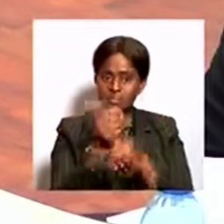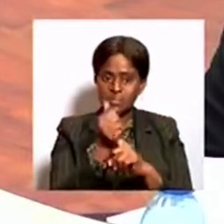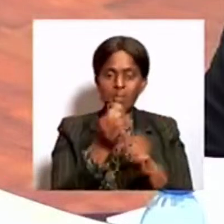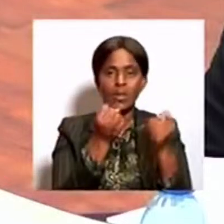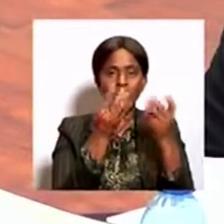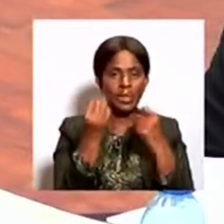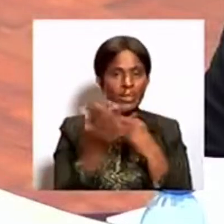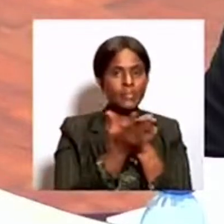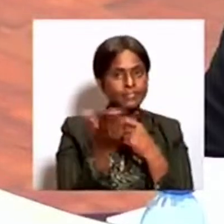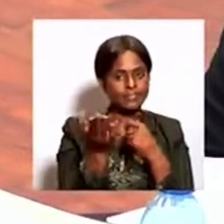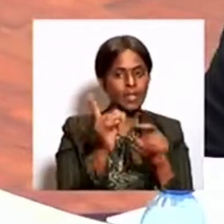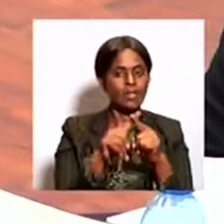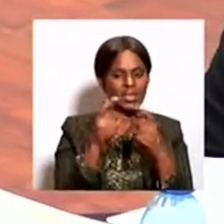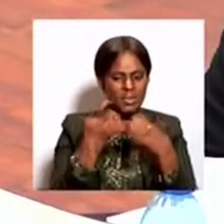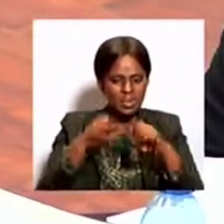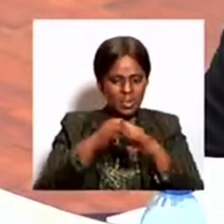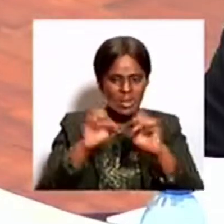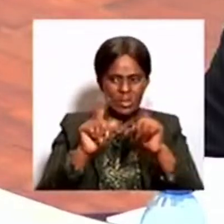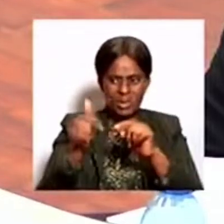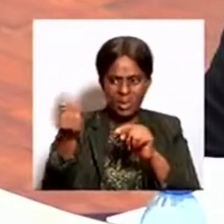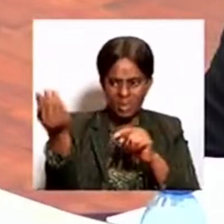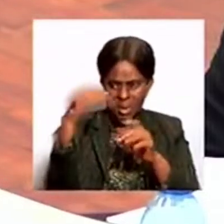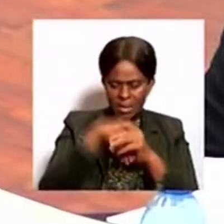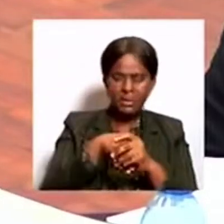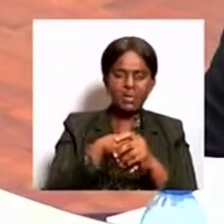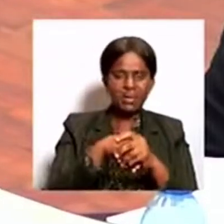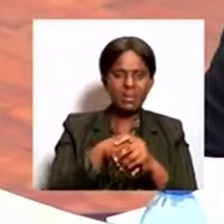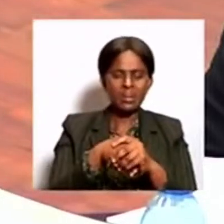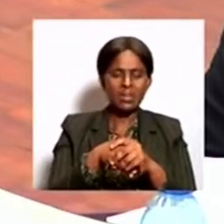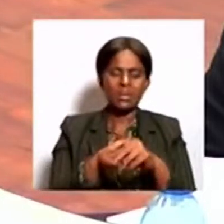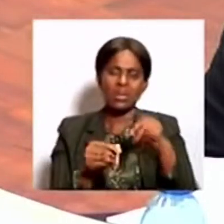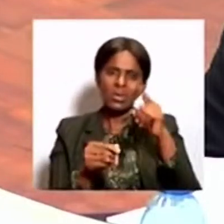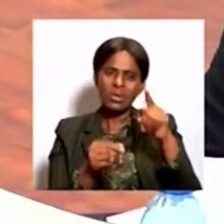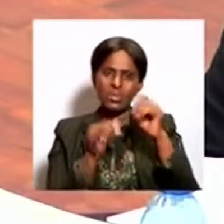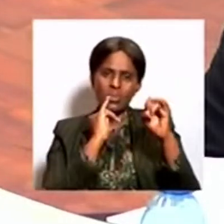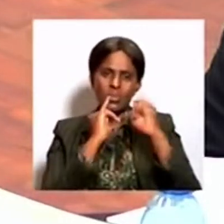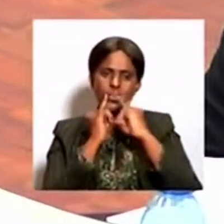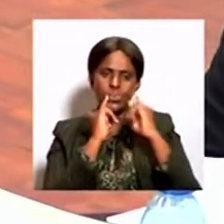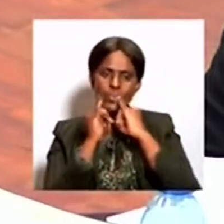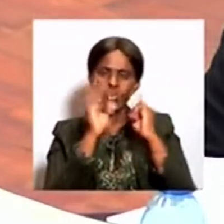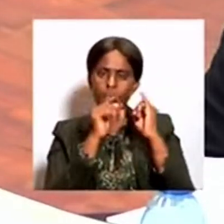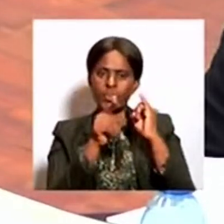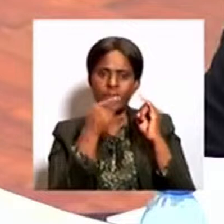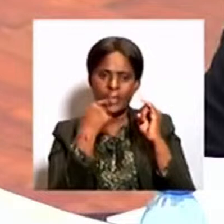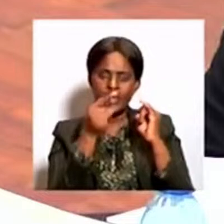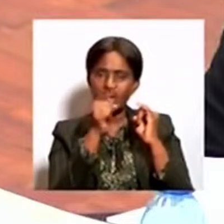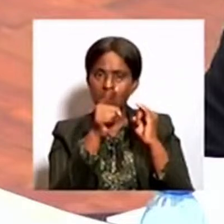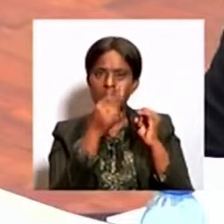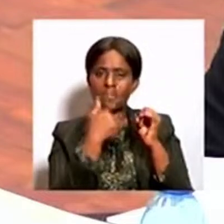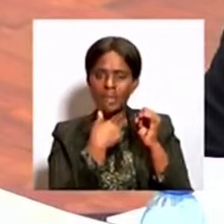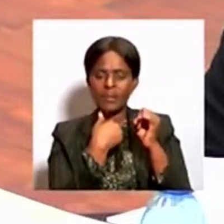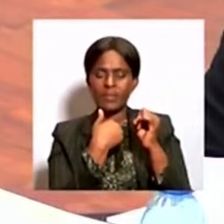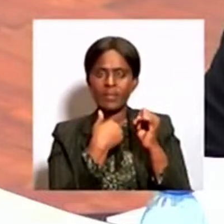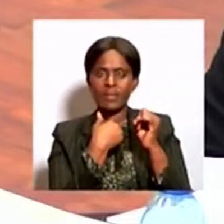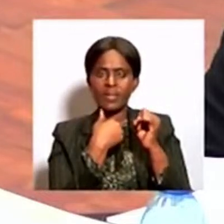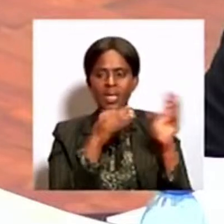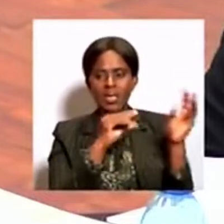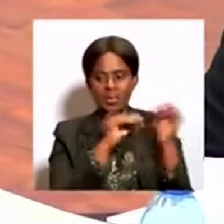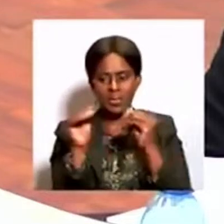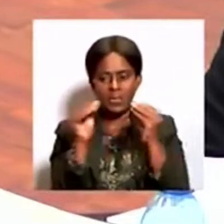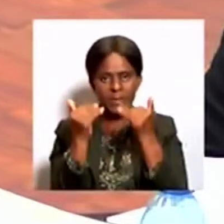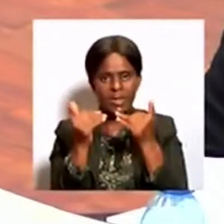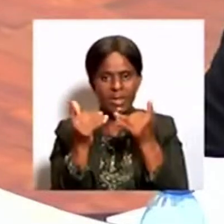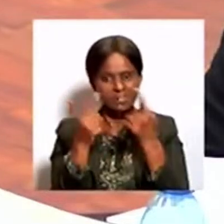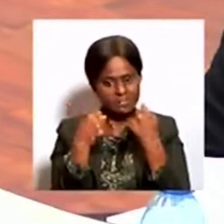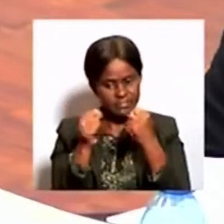things. But even when they came, I think you interview them, they will tell you that we moved miles to